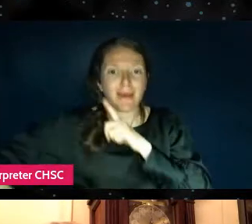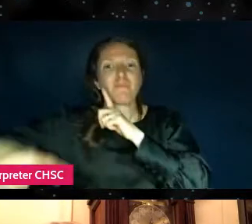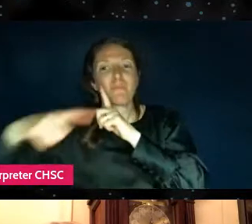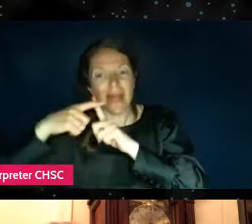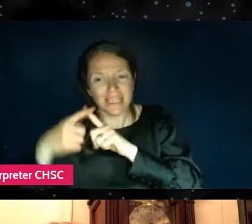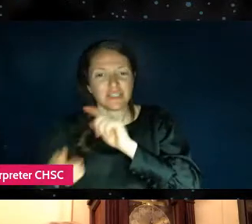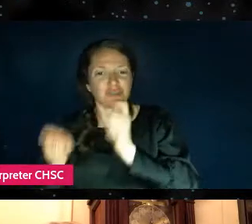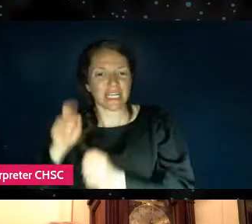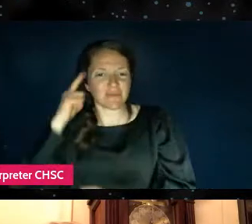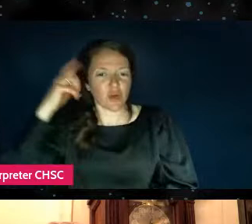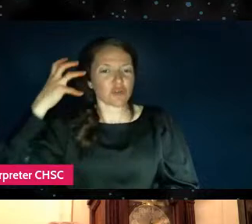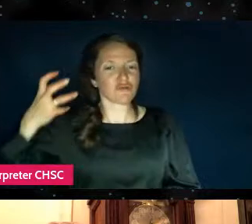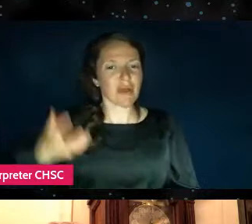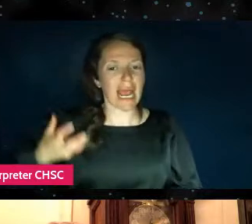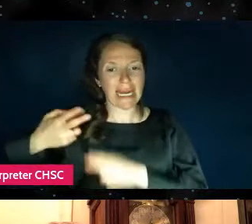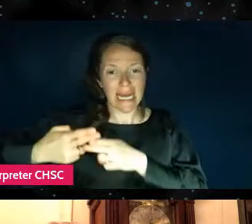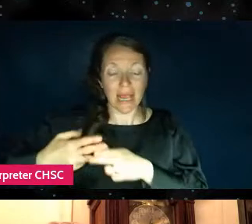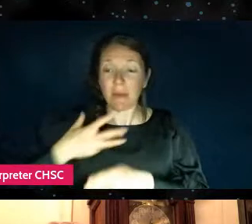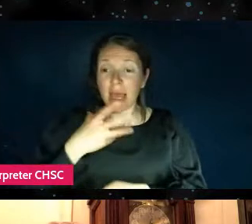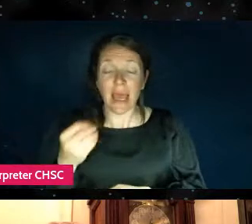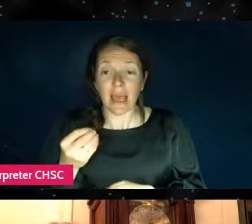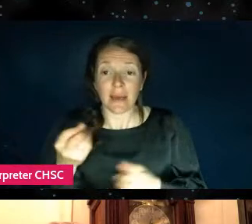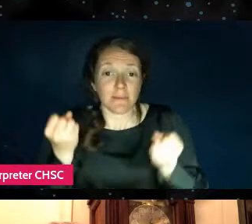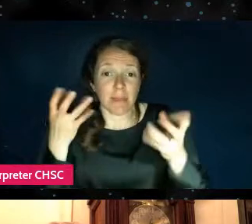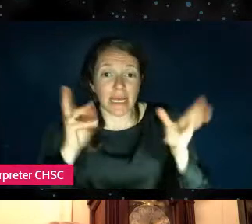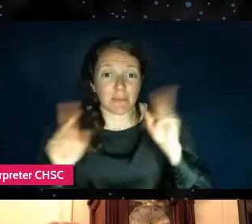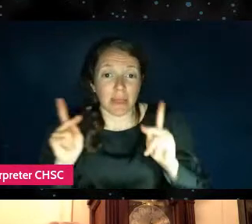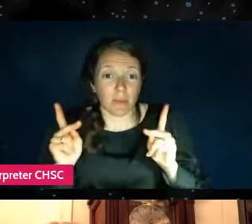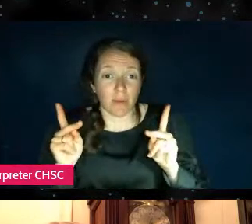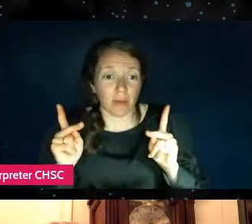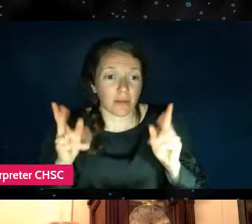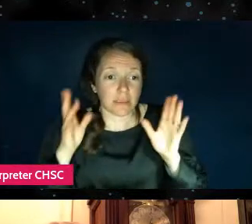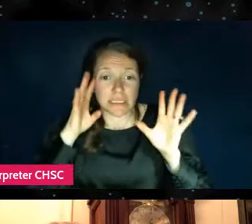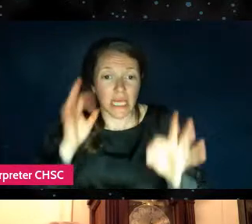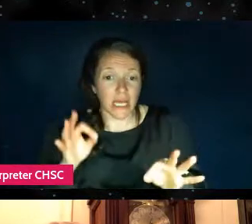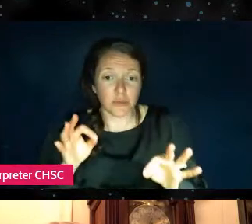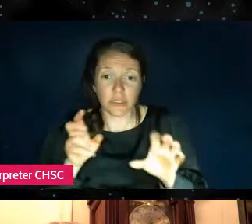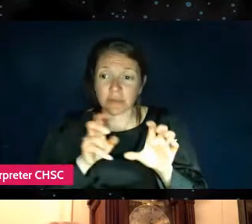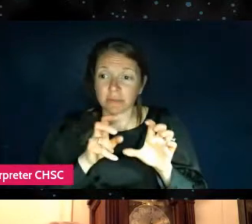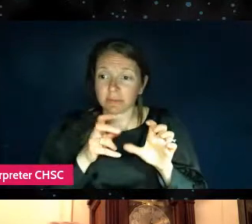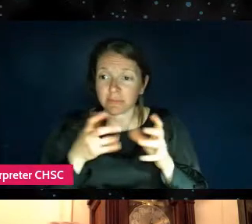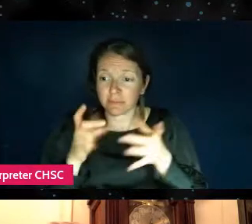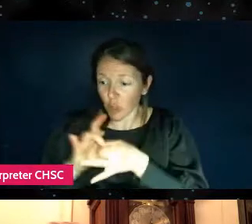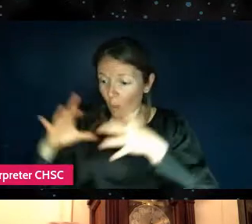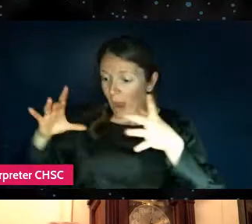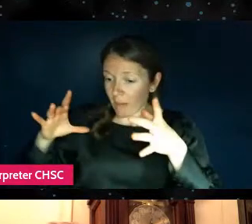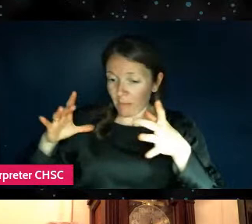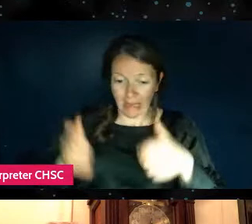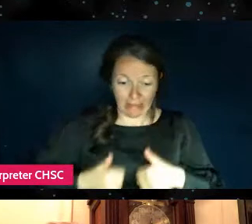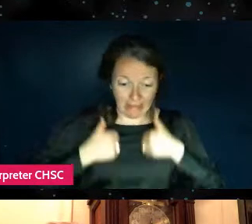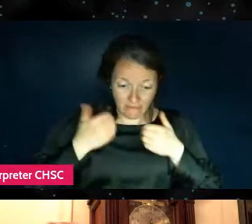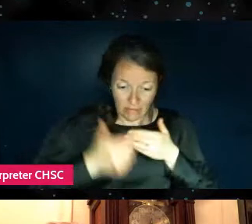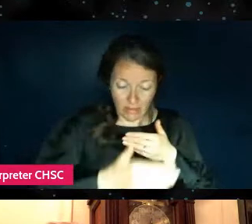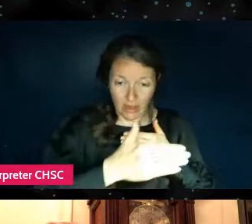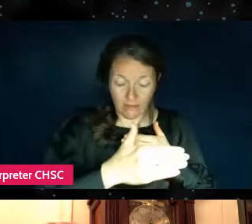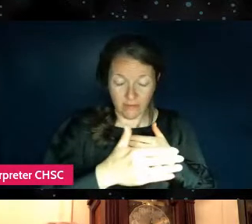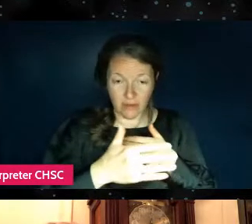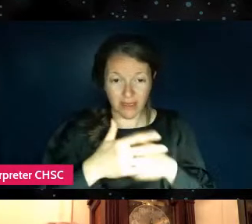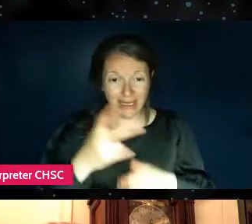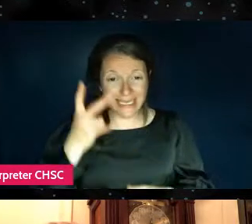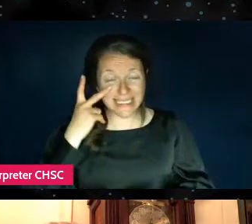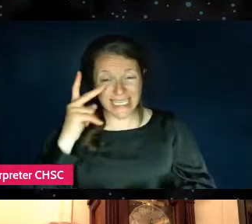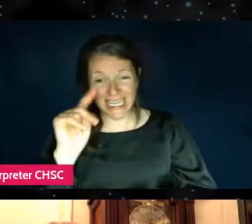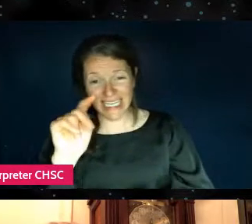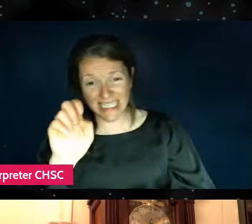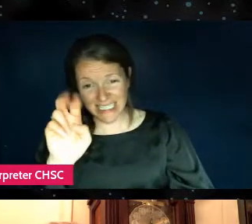in drag name and all of this, and a lot of people just kind of go off and live a life. And seeing Terry in the movie, I will tell